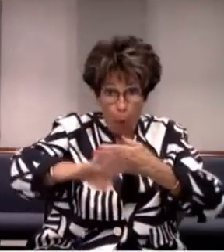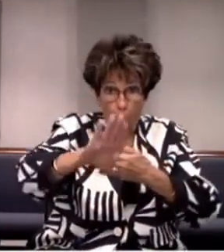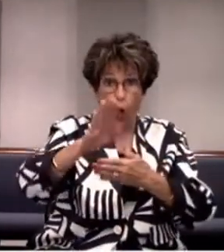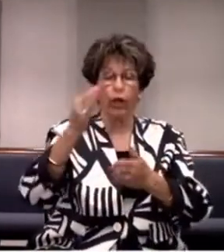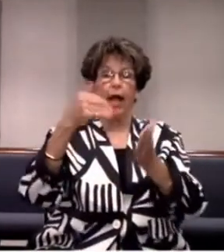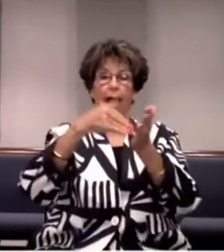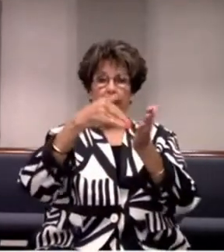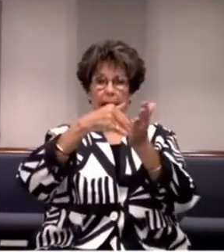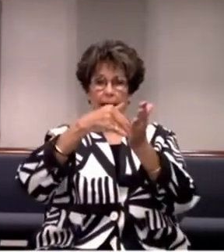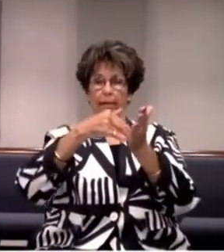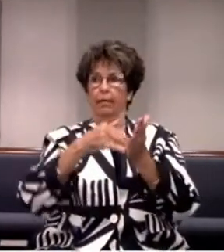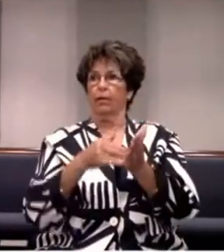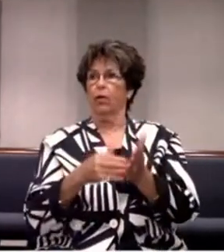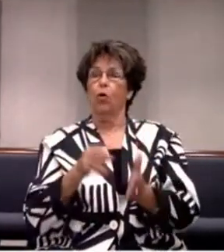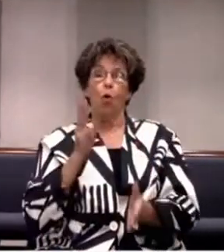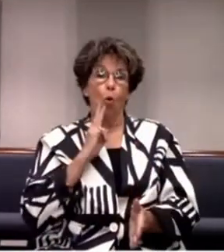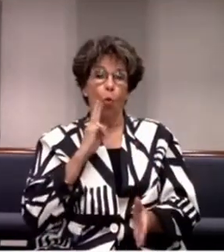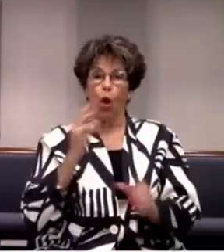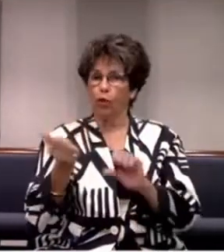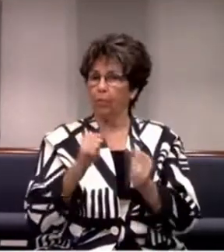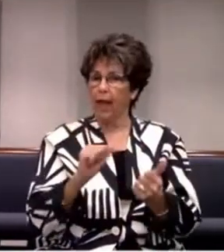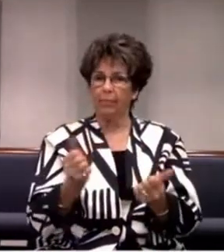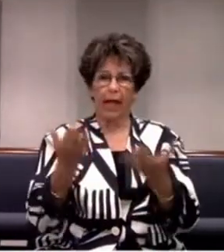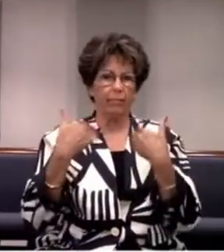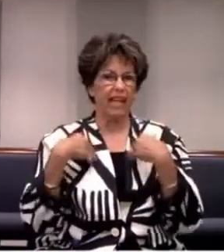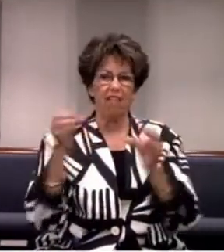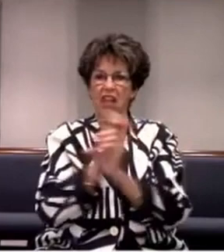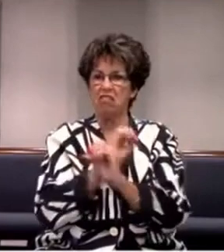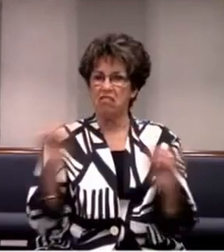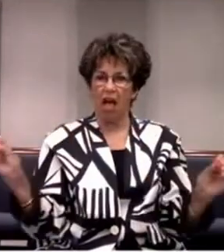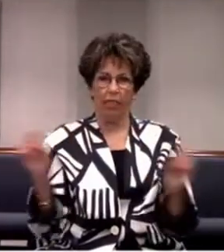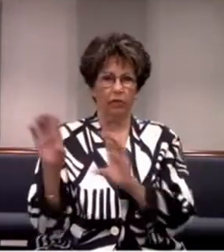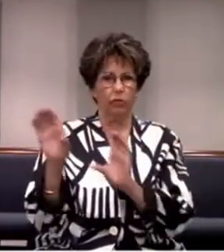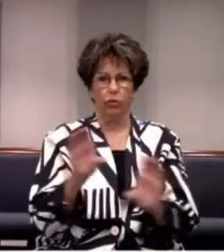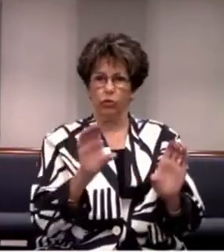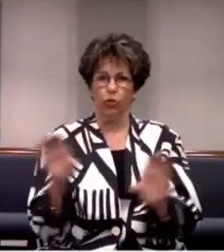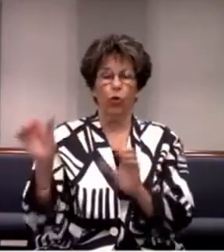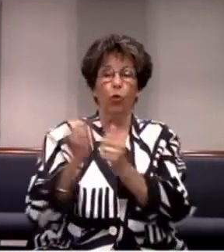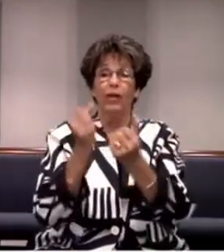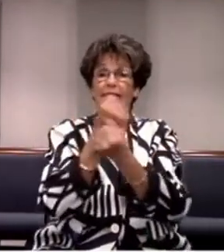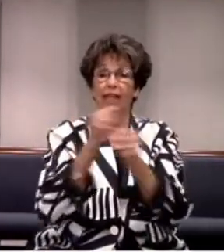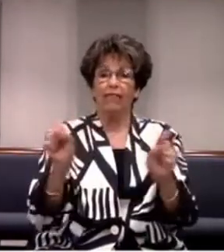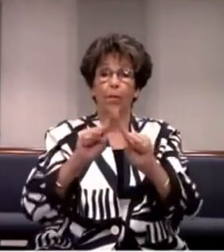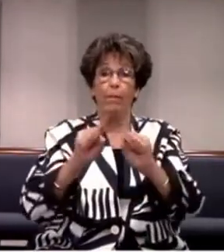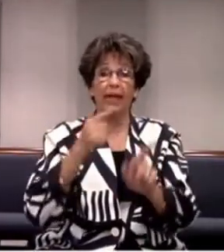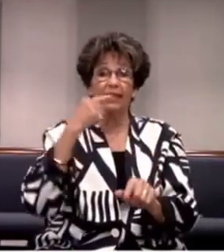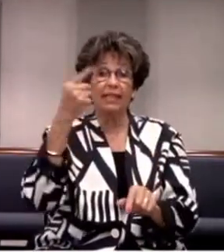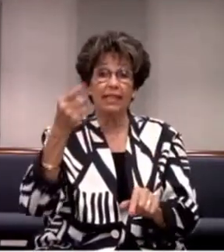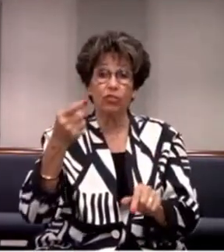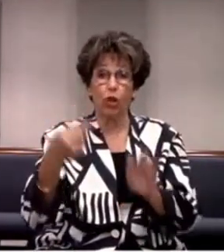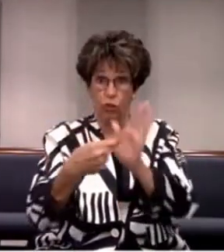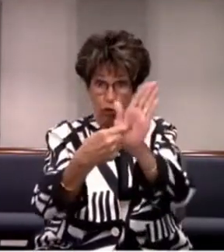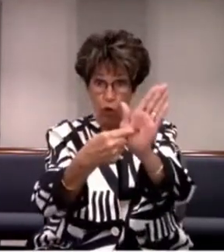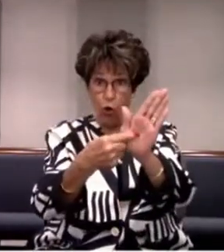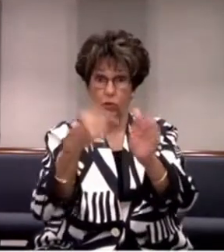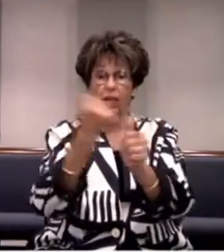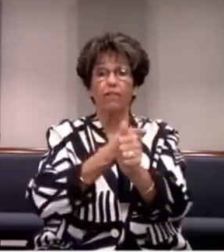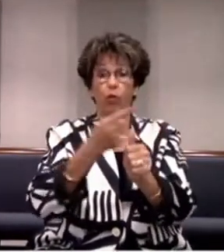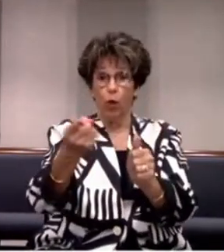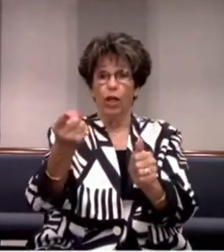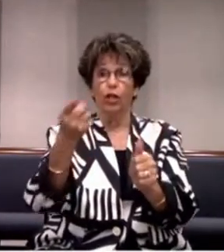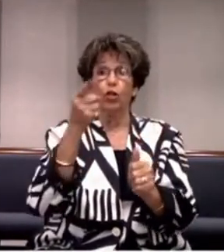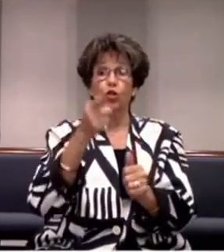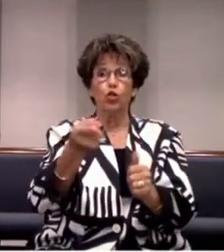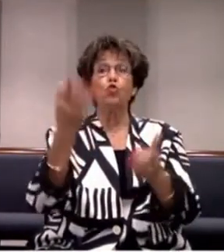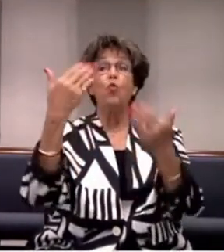Water baptism has nothing to do with salvation, but it tells everybody, as I'm being water baptized, I've already been